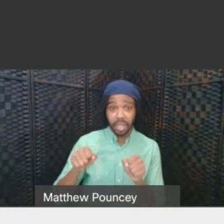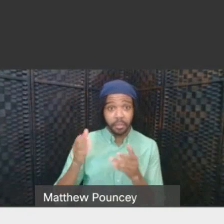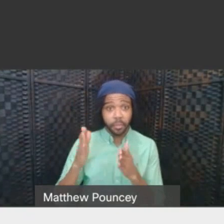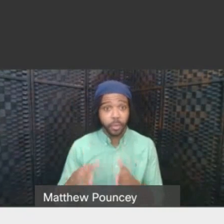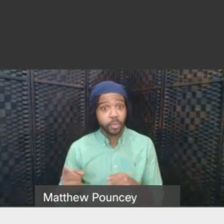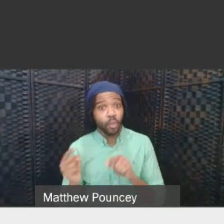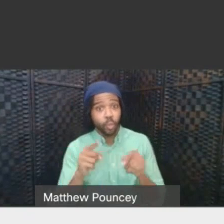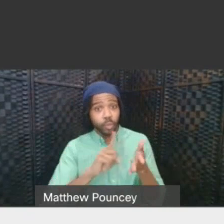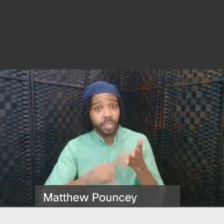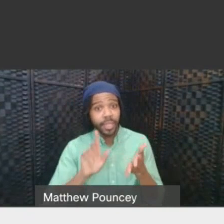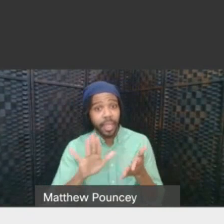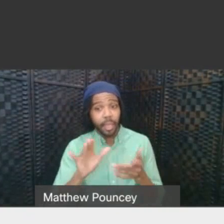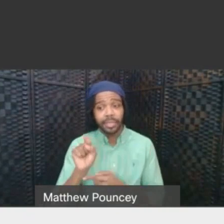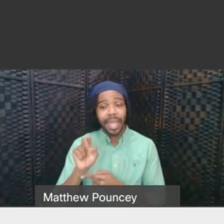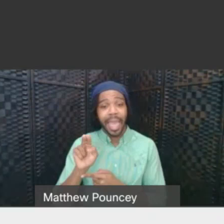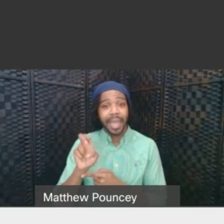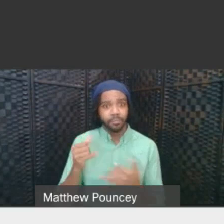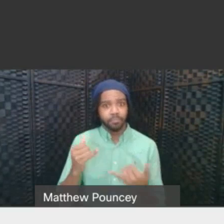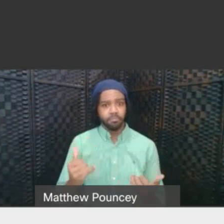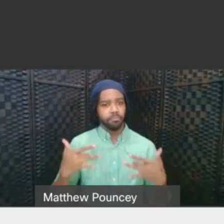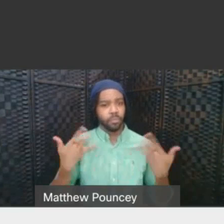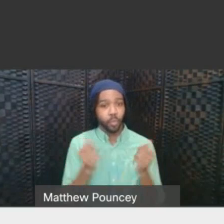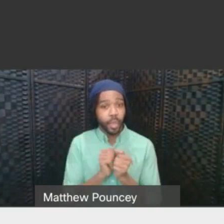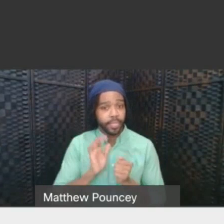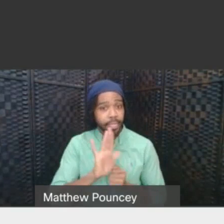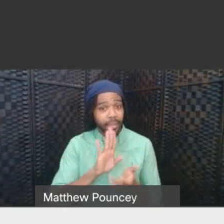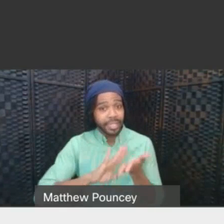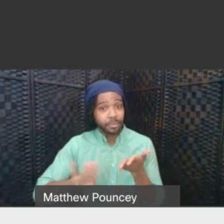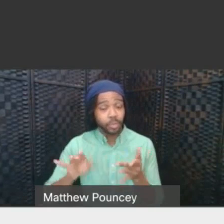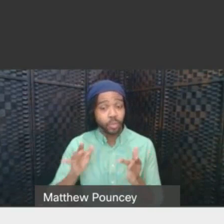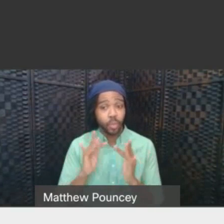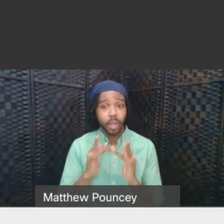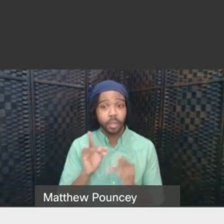the status of the exemption online?